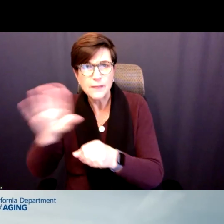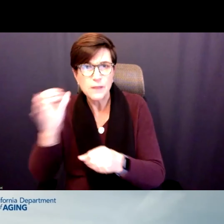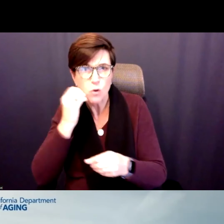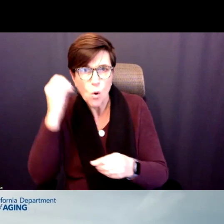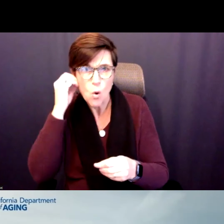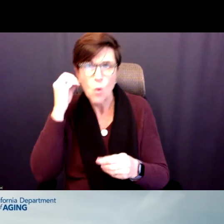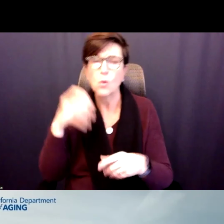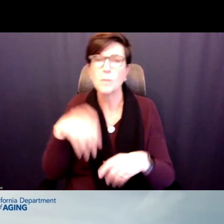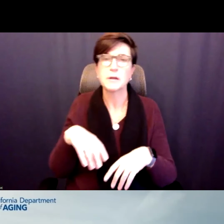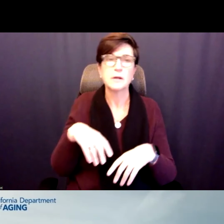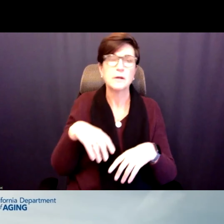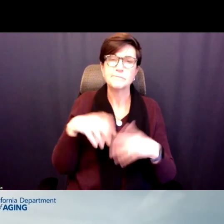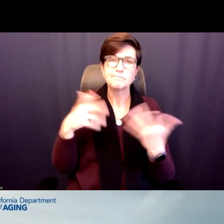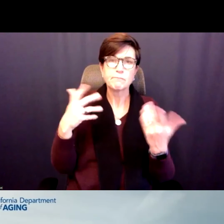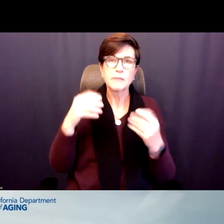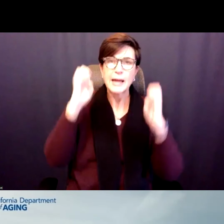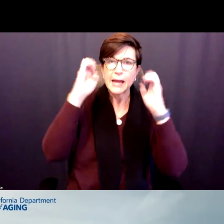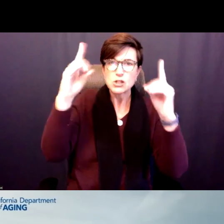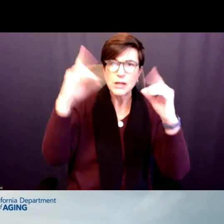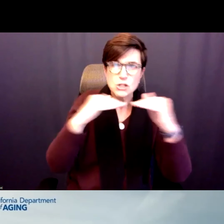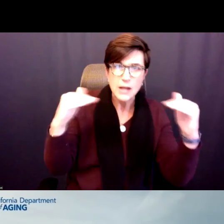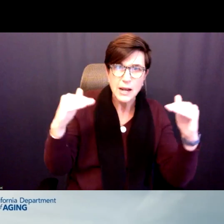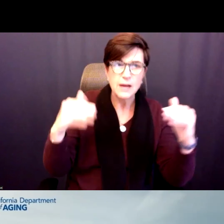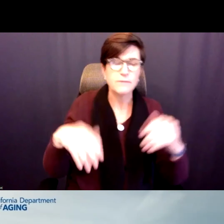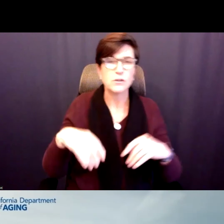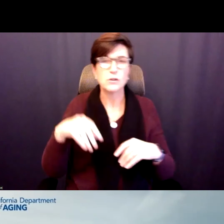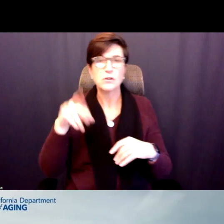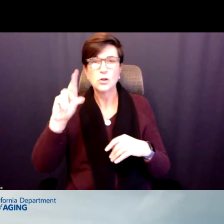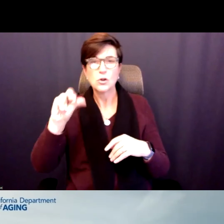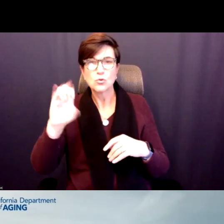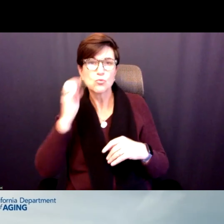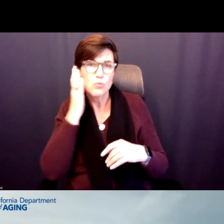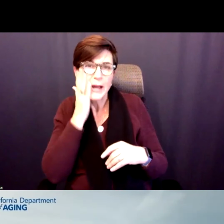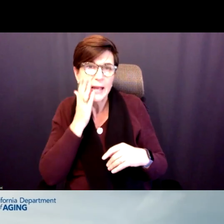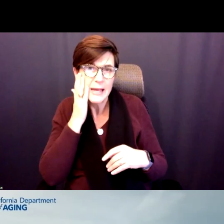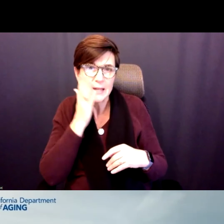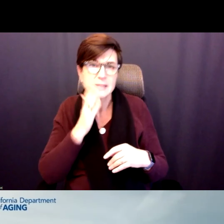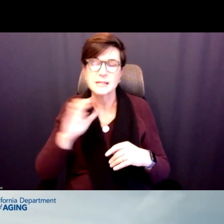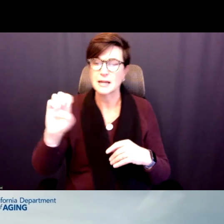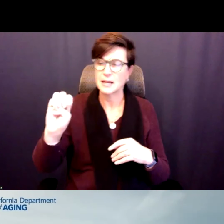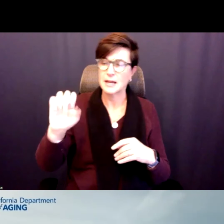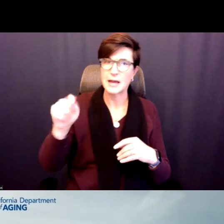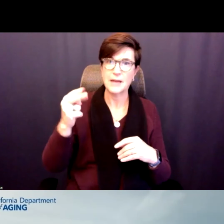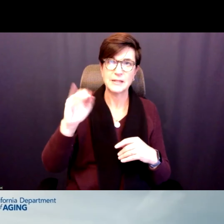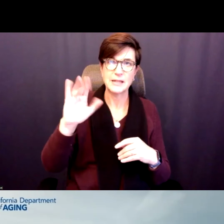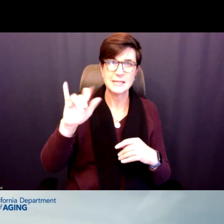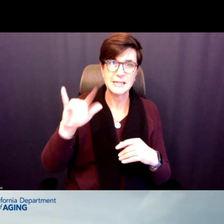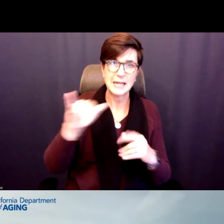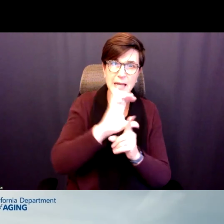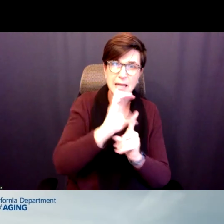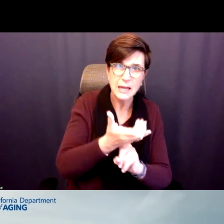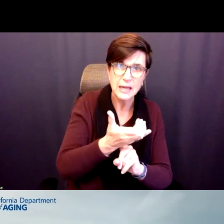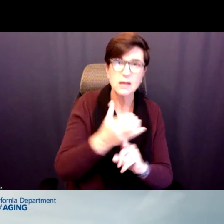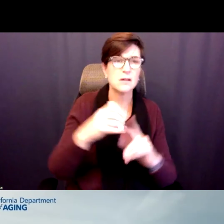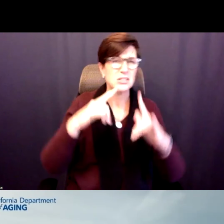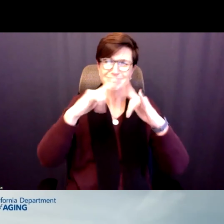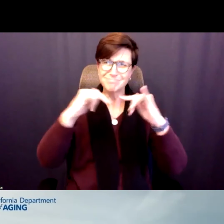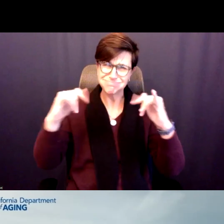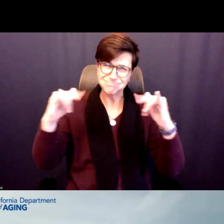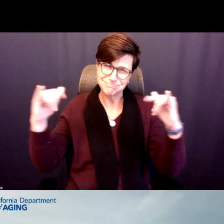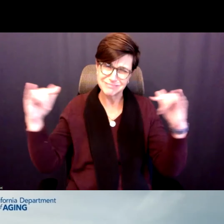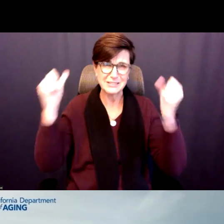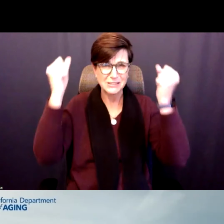level, ages, race, ethnicity, income, and more. So many valuable bits of demographics that you